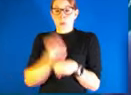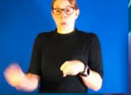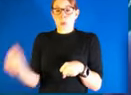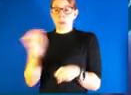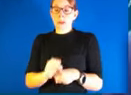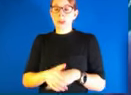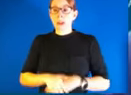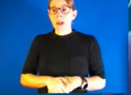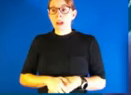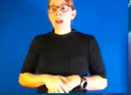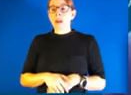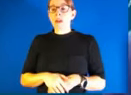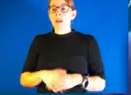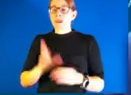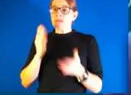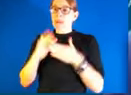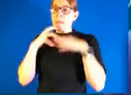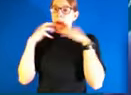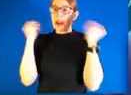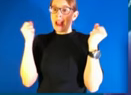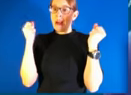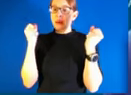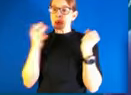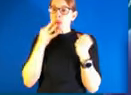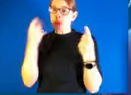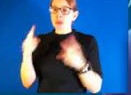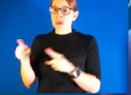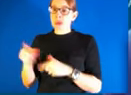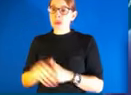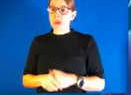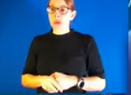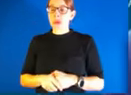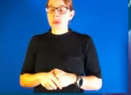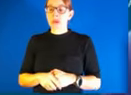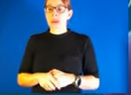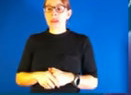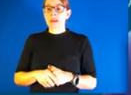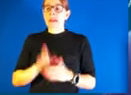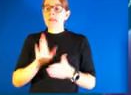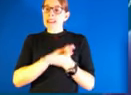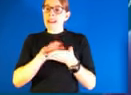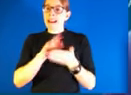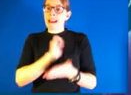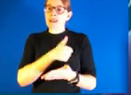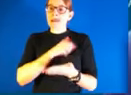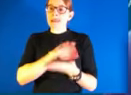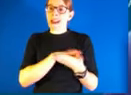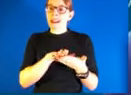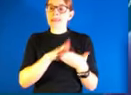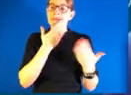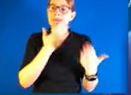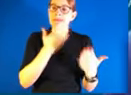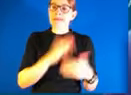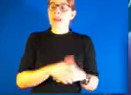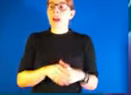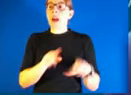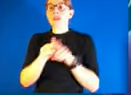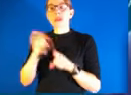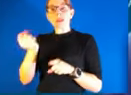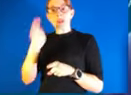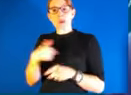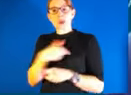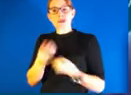We're facing burnout, I think, is a huge issue in healthcare right now. And be kind and gracious and, understand that we're